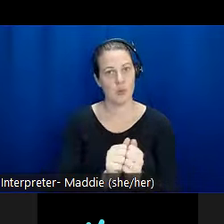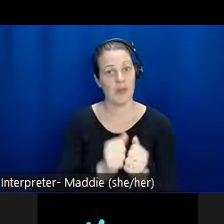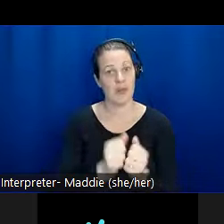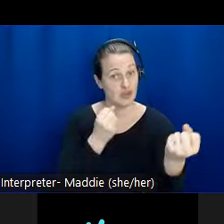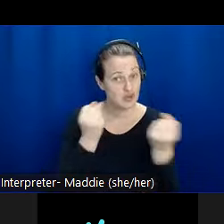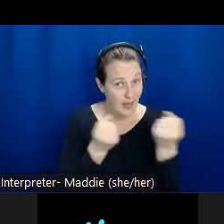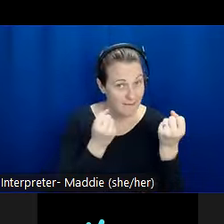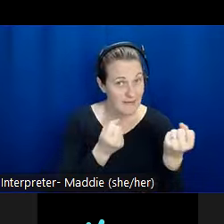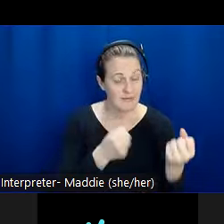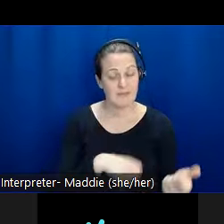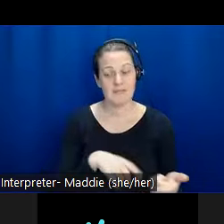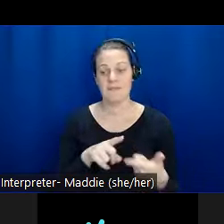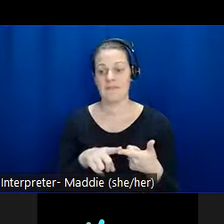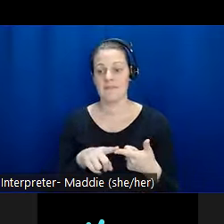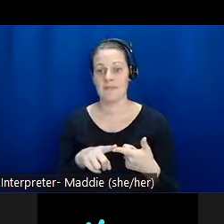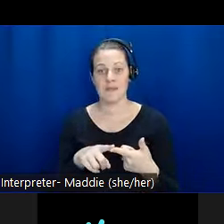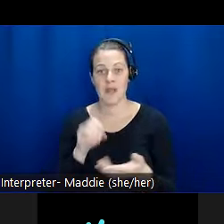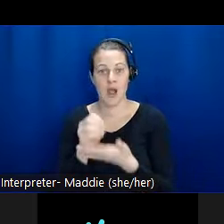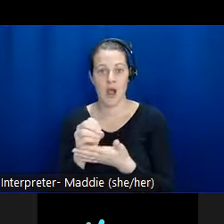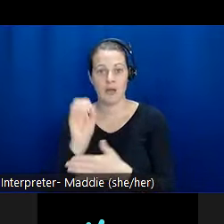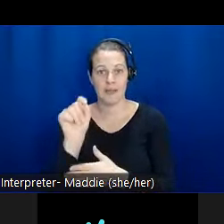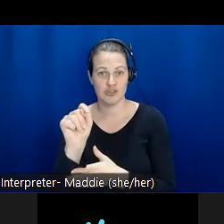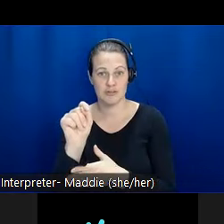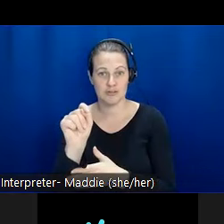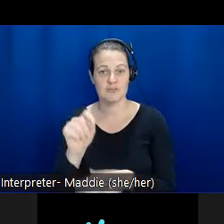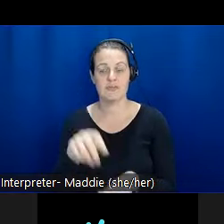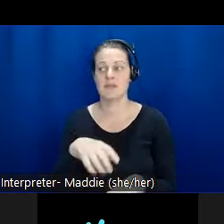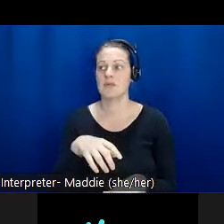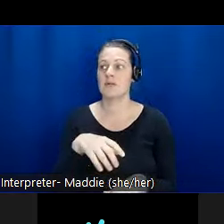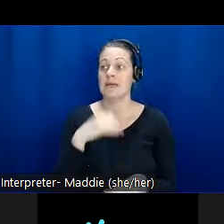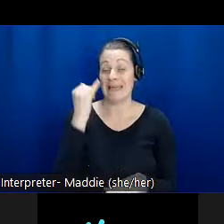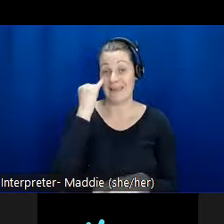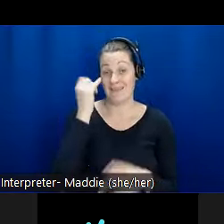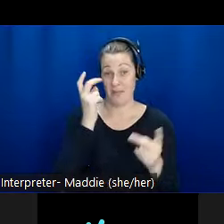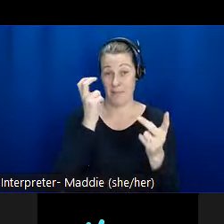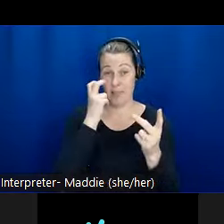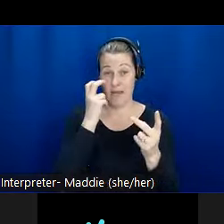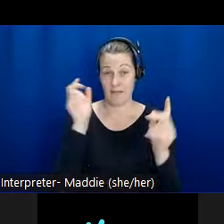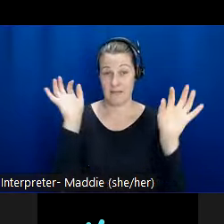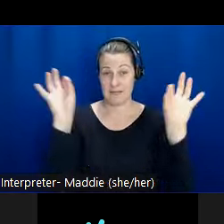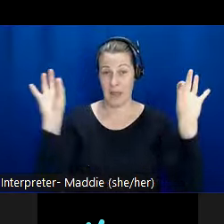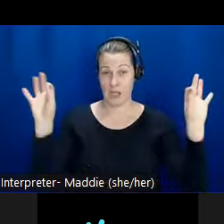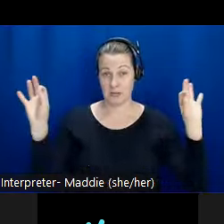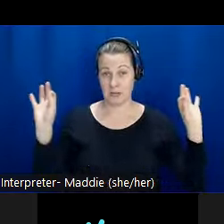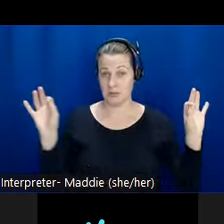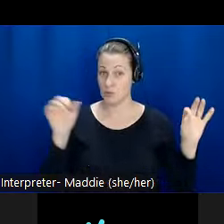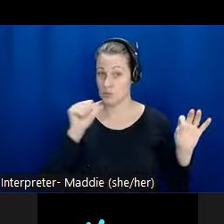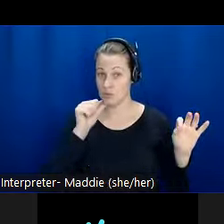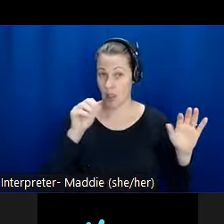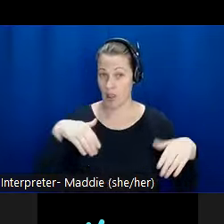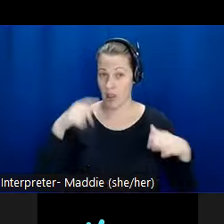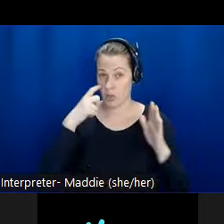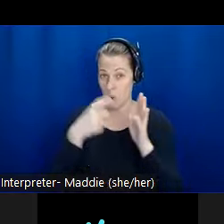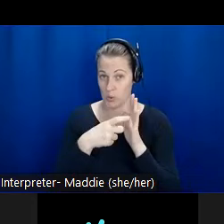with occupational therapy as well. So if there's some blind spots that maybe haven't been noticed before, we can talk about